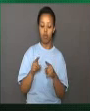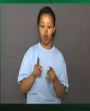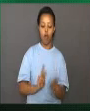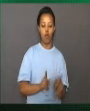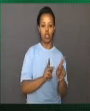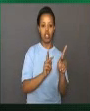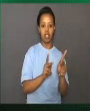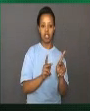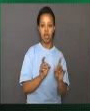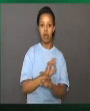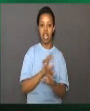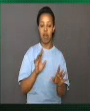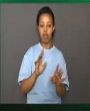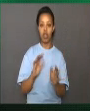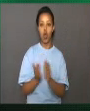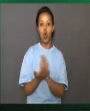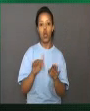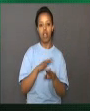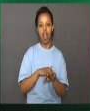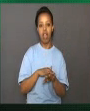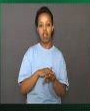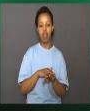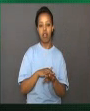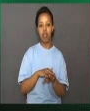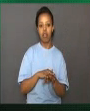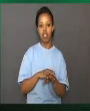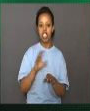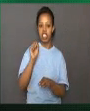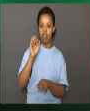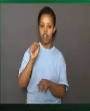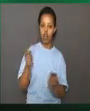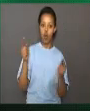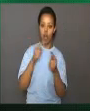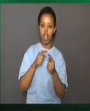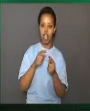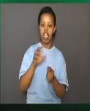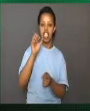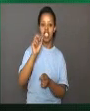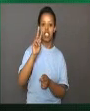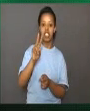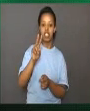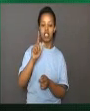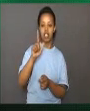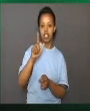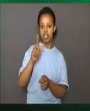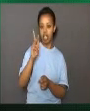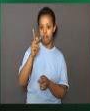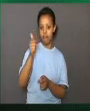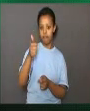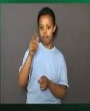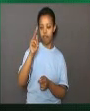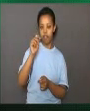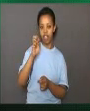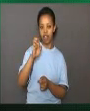non-photosynthetic sulfur bacteria oxidize sulfur into sulfate ions under